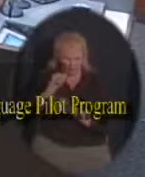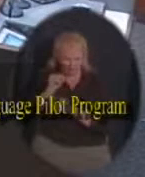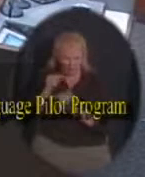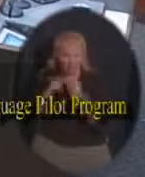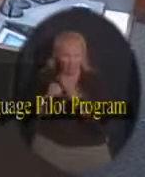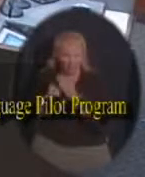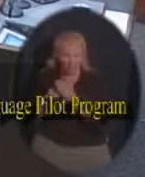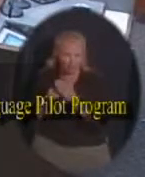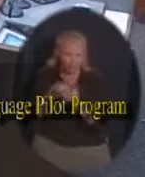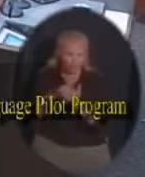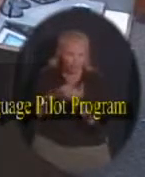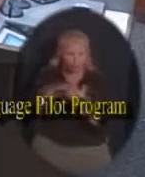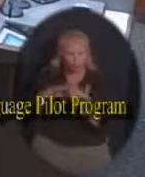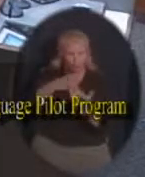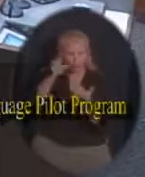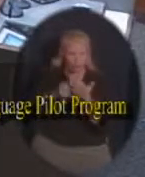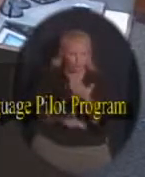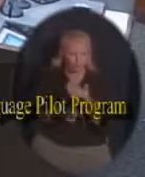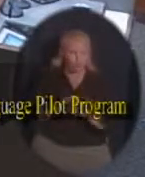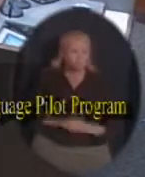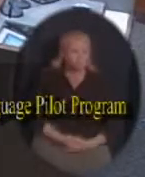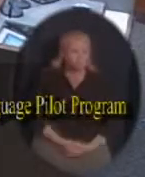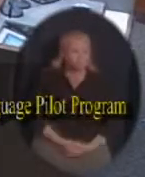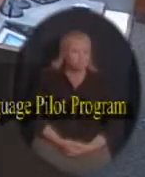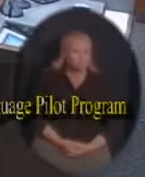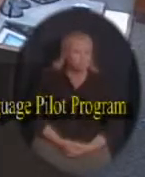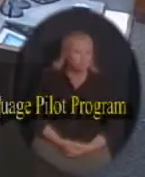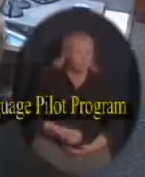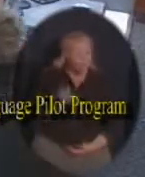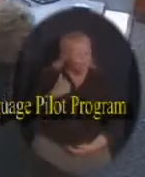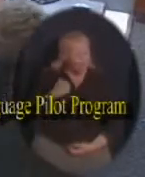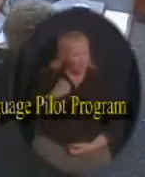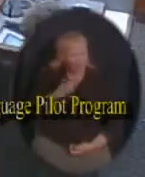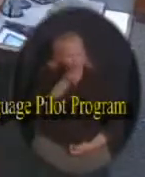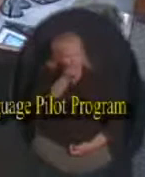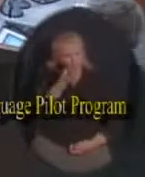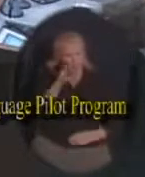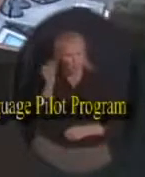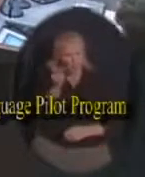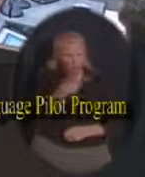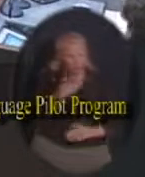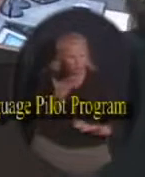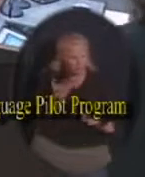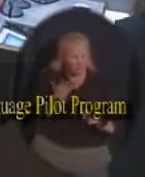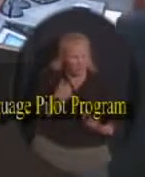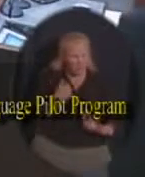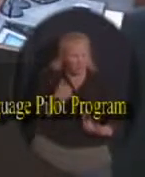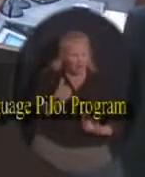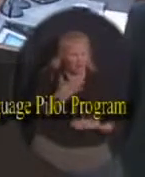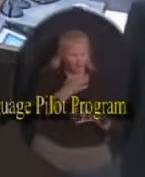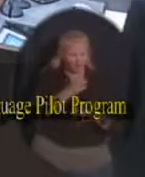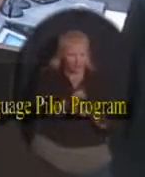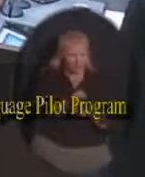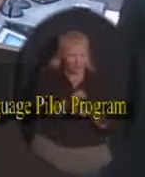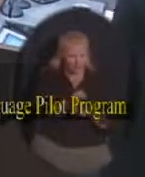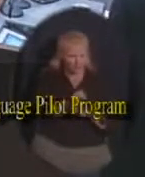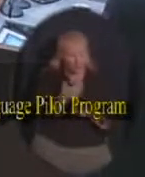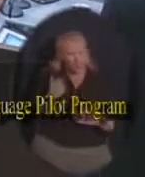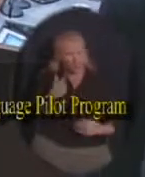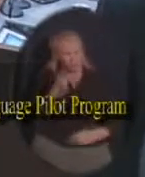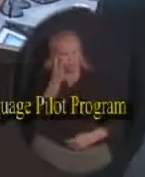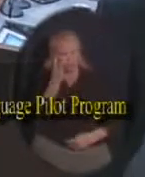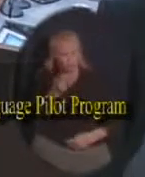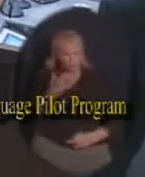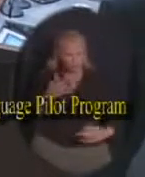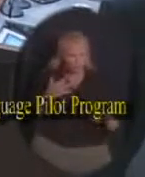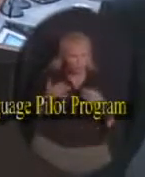Dr. Bankowski, just a couple of questions. I know that emails that I've received and information, 2 of the major concerns were certainly